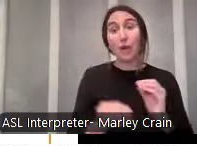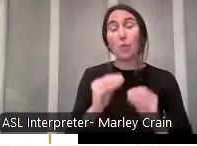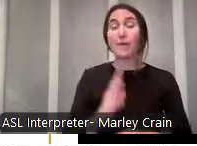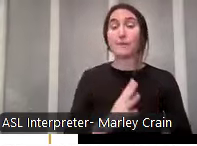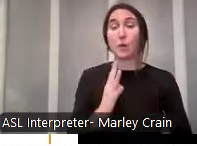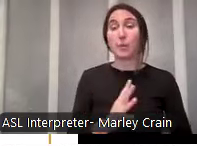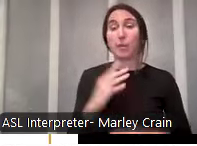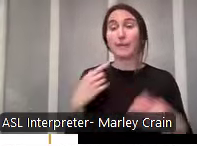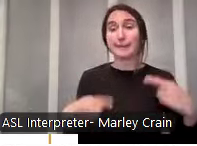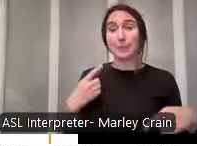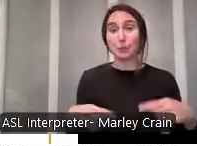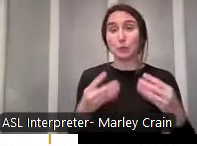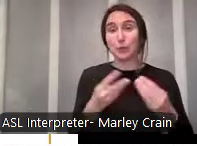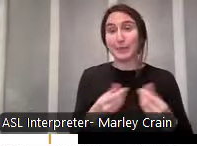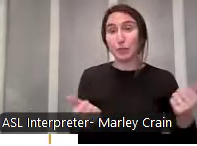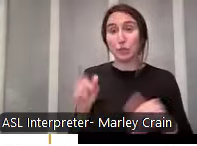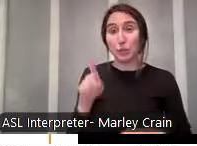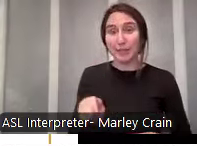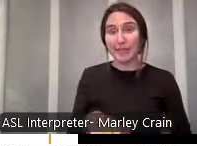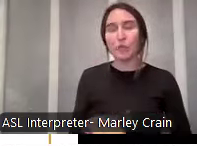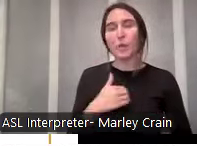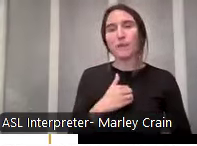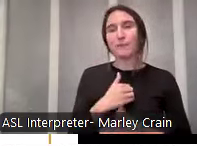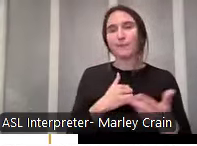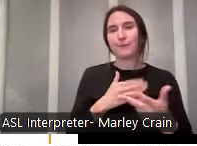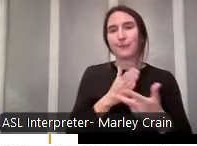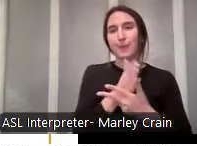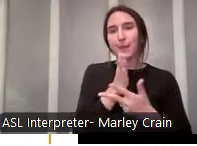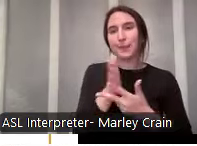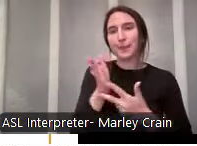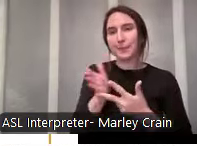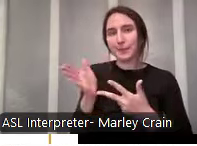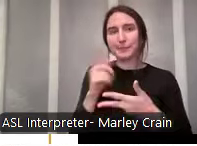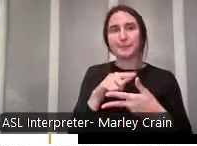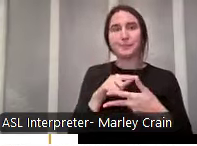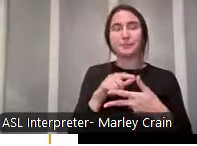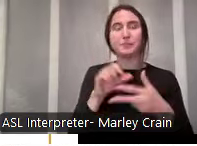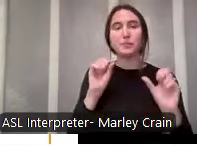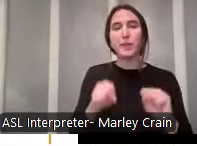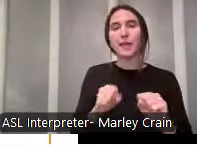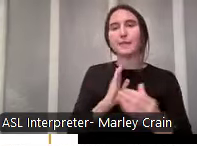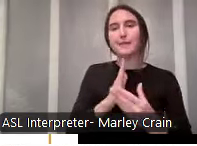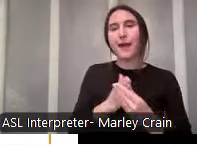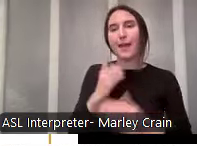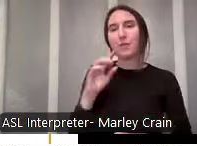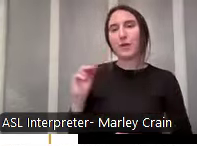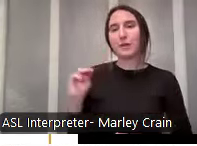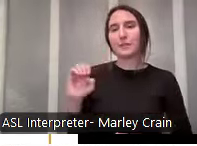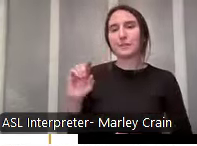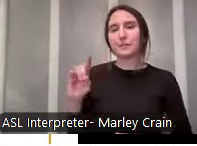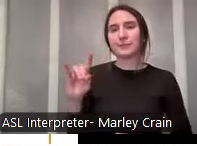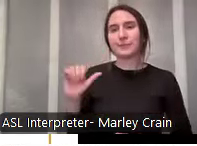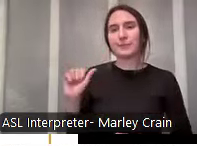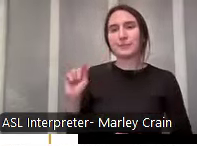resolution, there are 3 paths you can do. You can file for mediation. which is a voluntary hearing. I'm